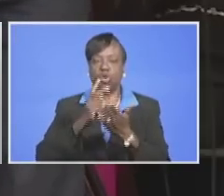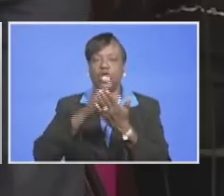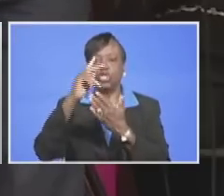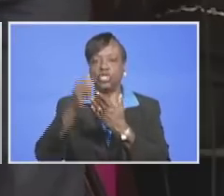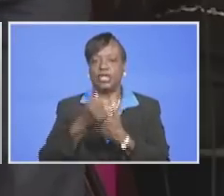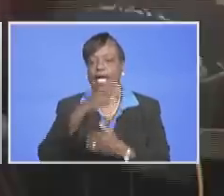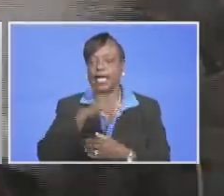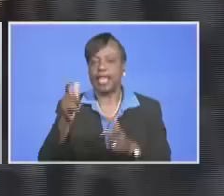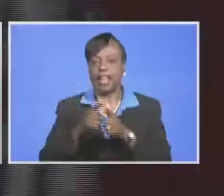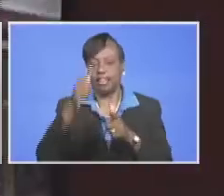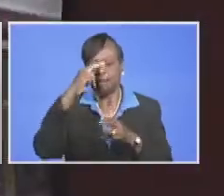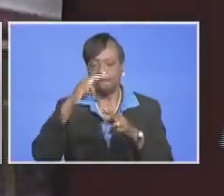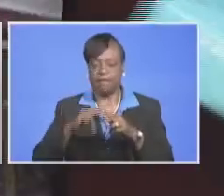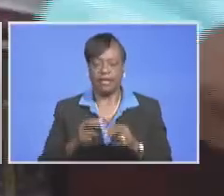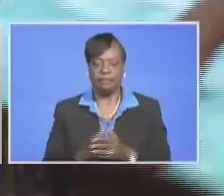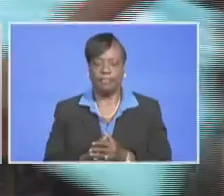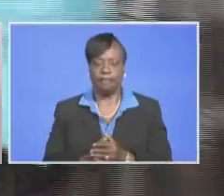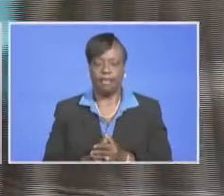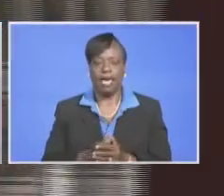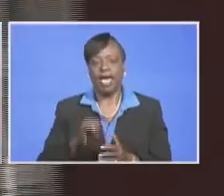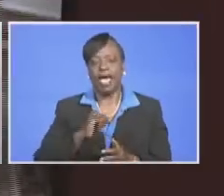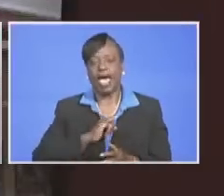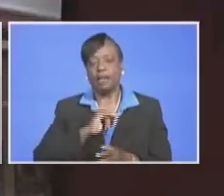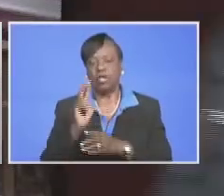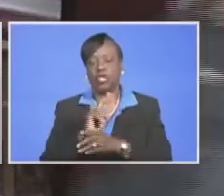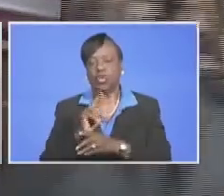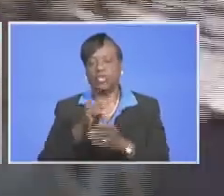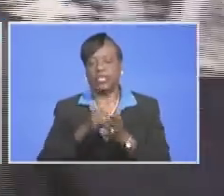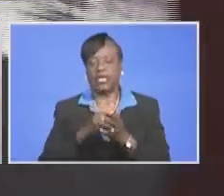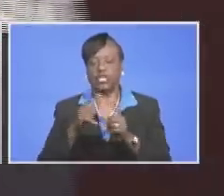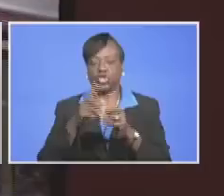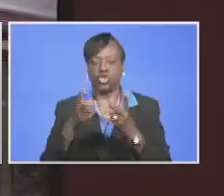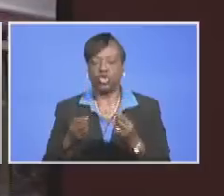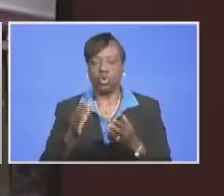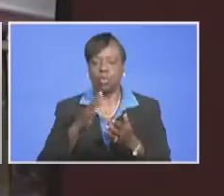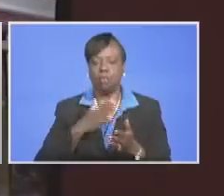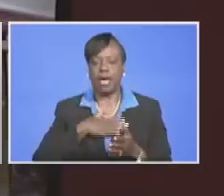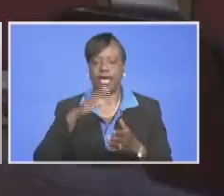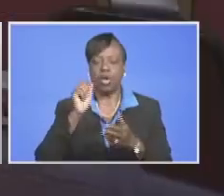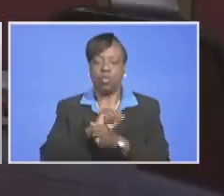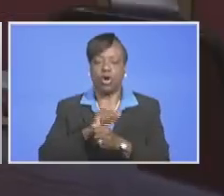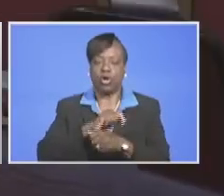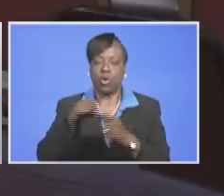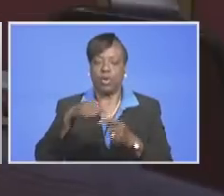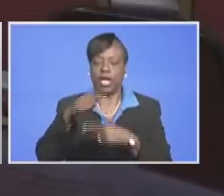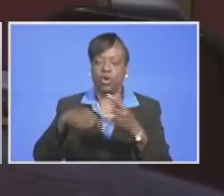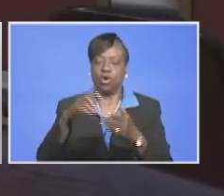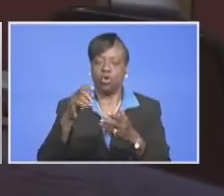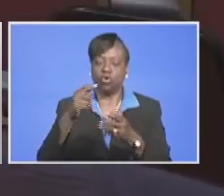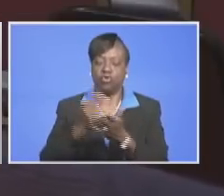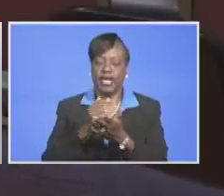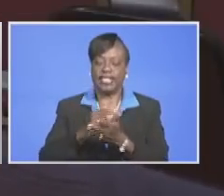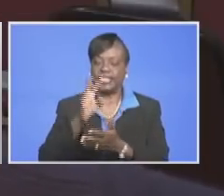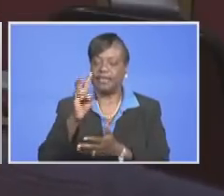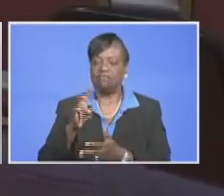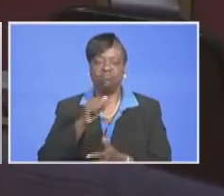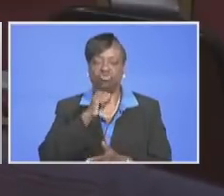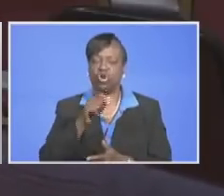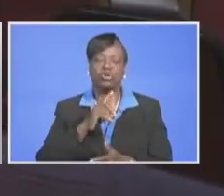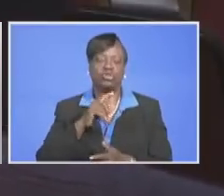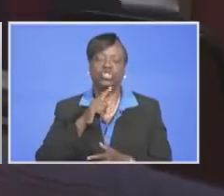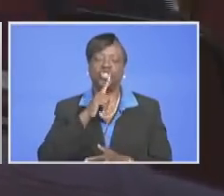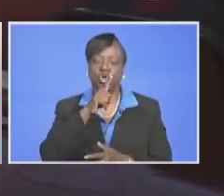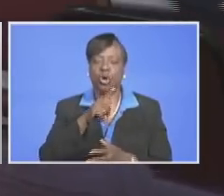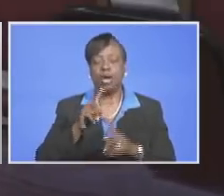fun. I might use it to do my work when I go in grade 7. I'm not quite sure, but